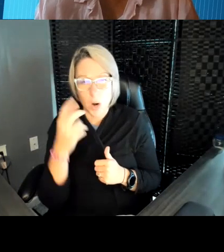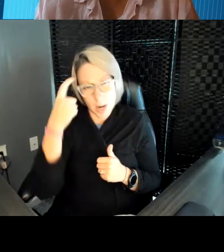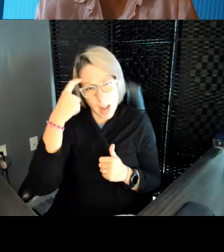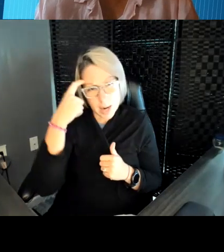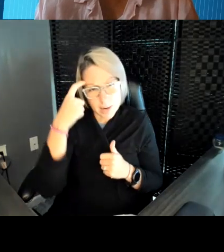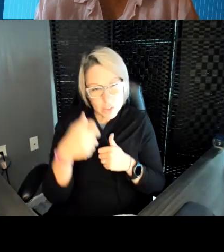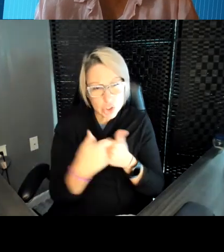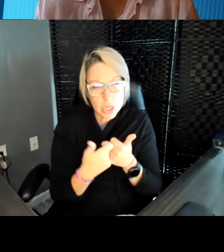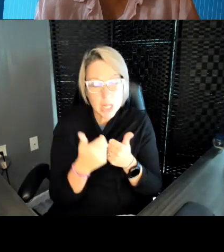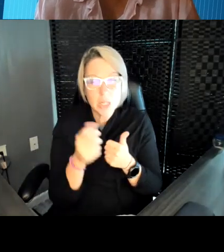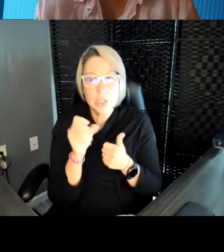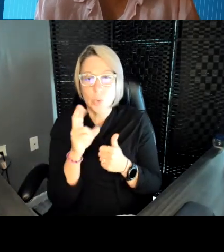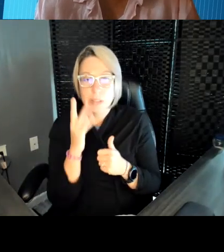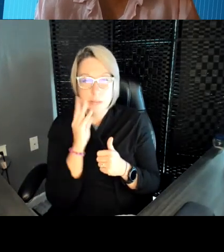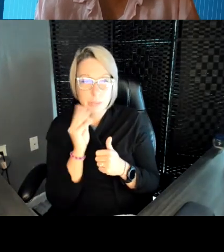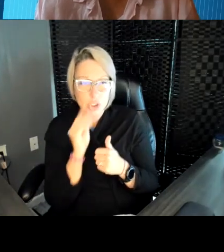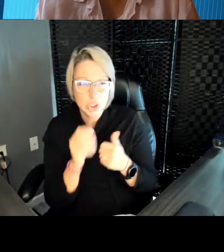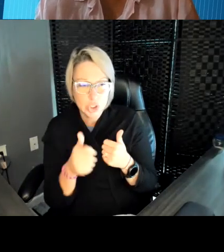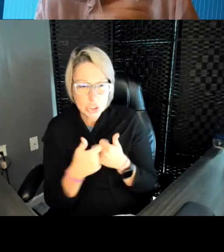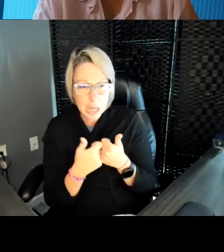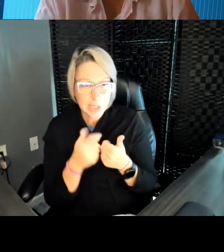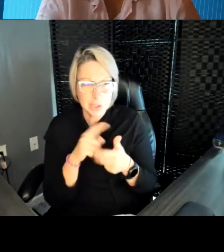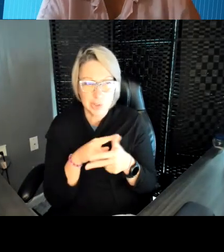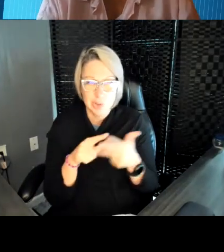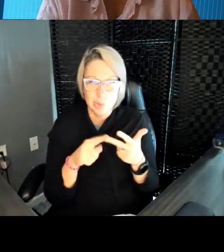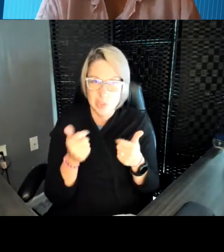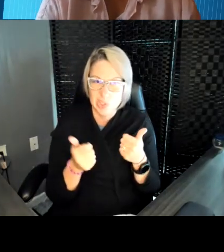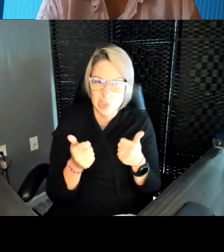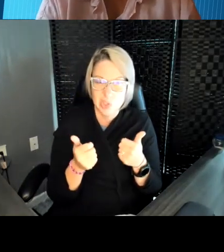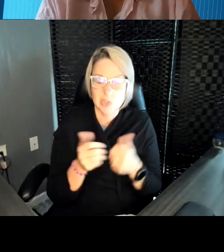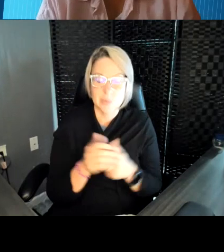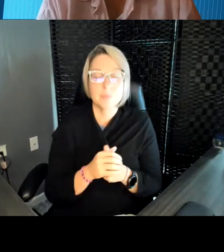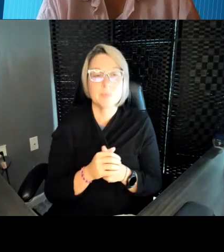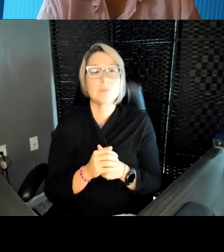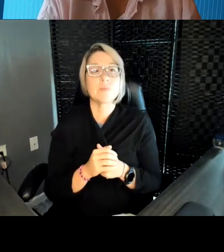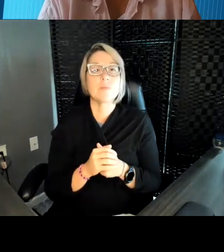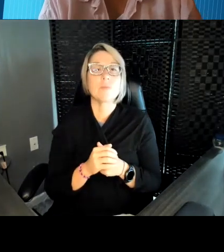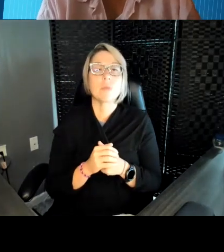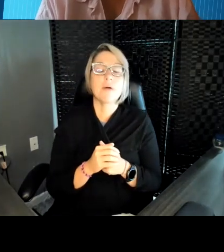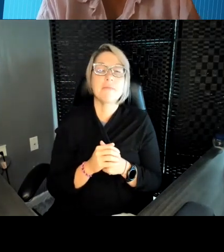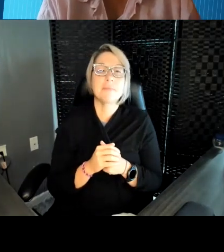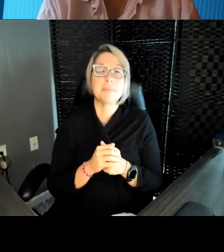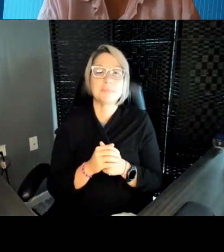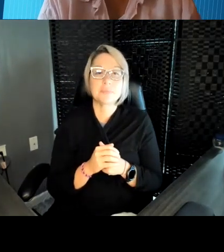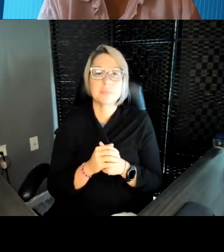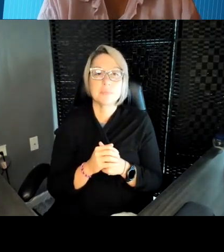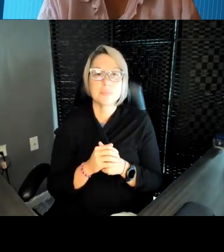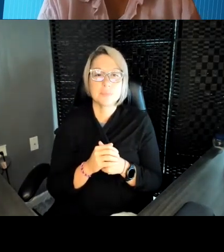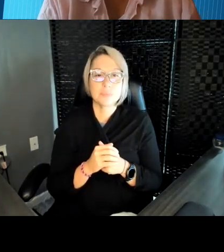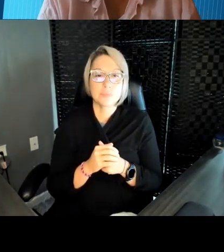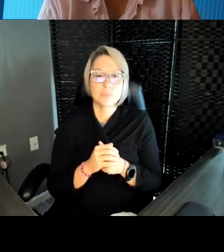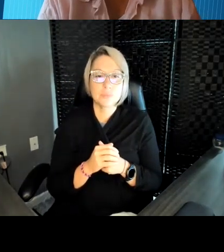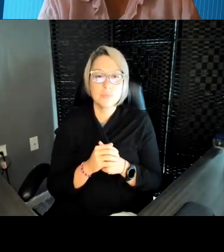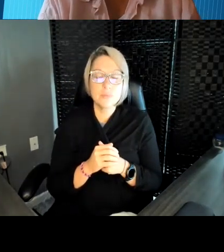an experience challenge? So all these things are kind of that detective work. So here we have some of the milestones specific